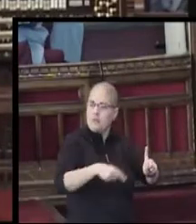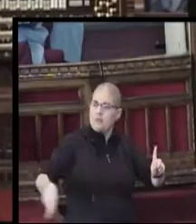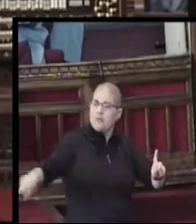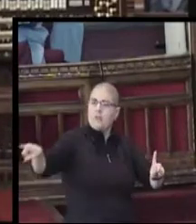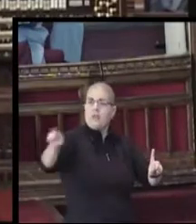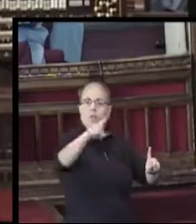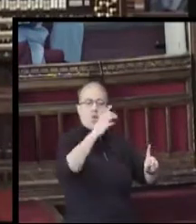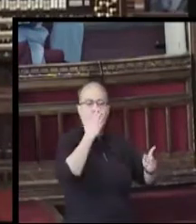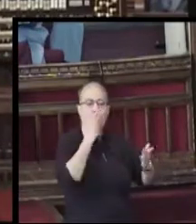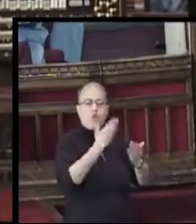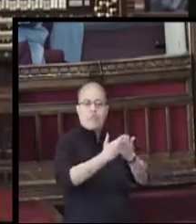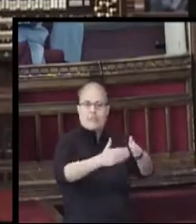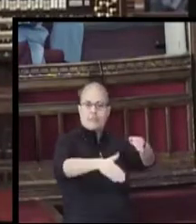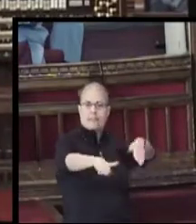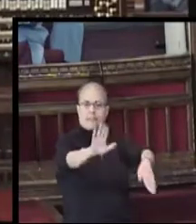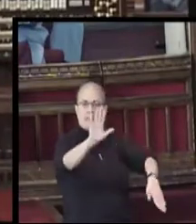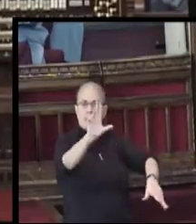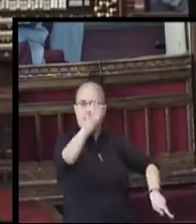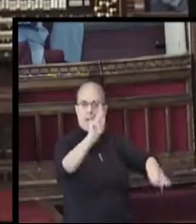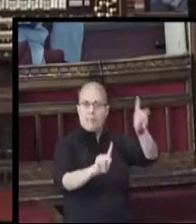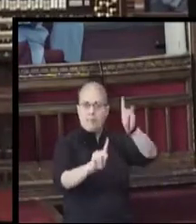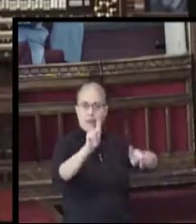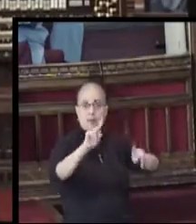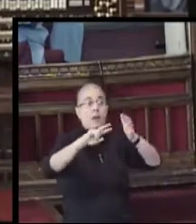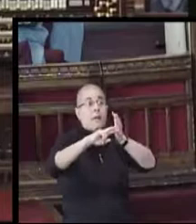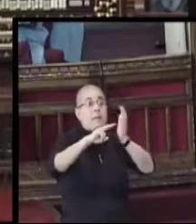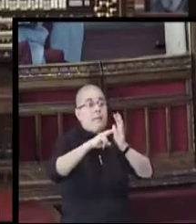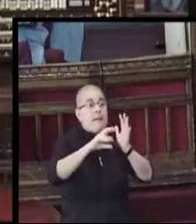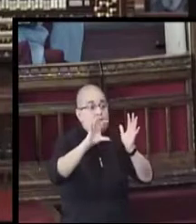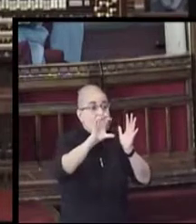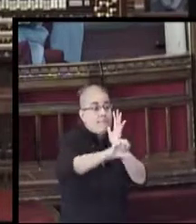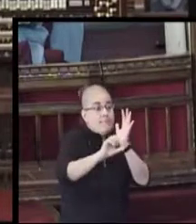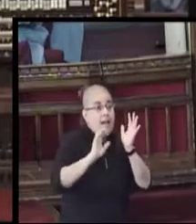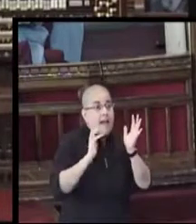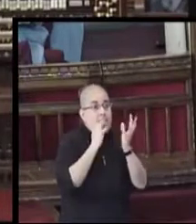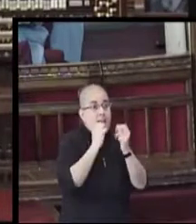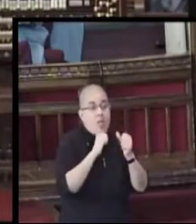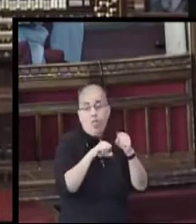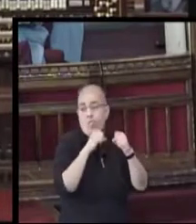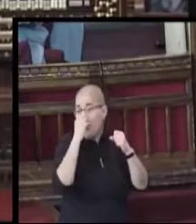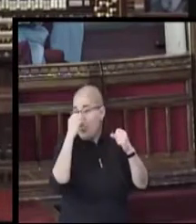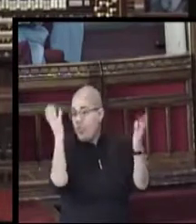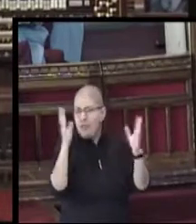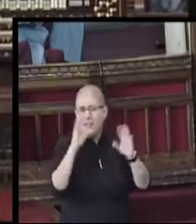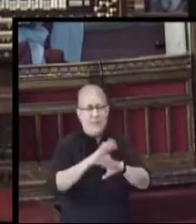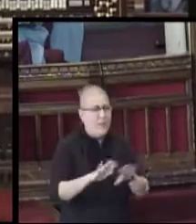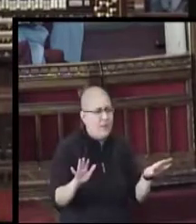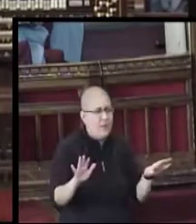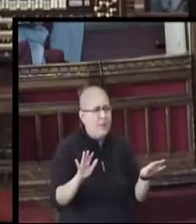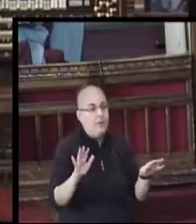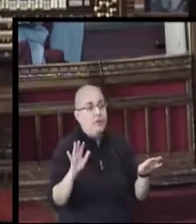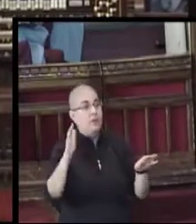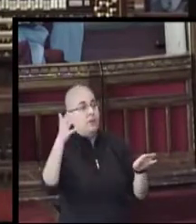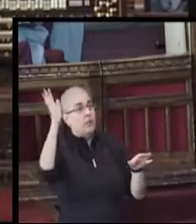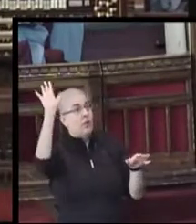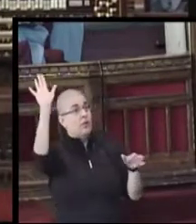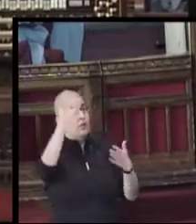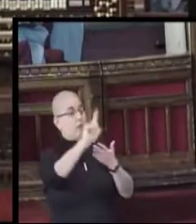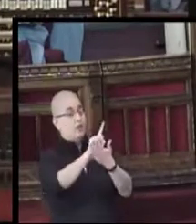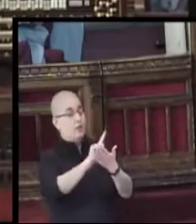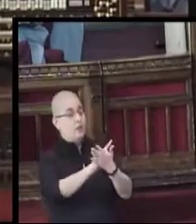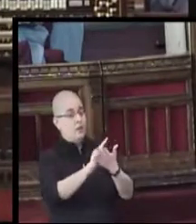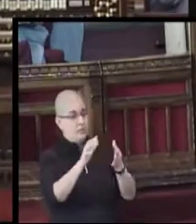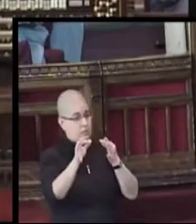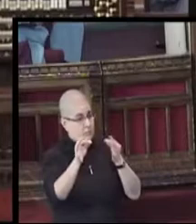good citizens, but not violating our values. And the law of God says to us that